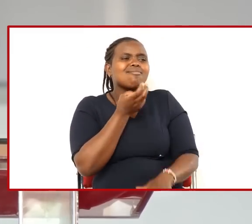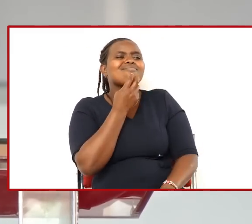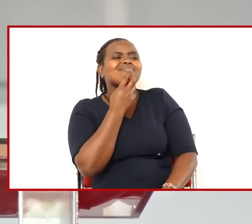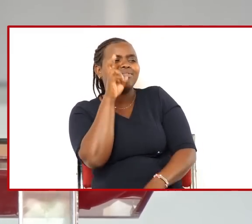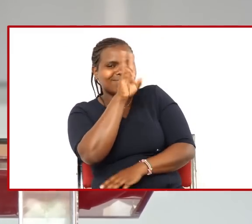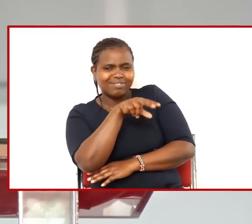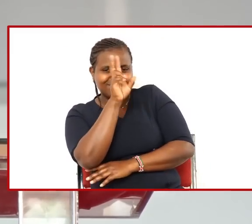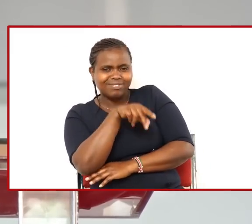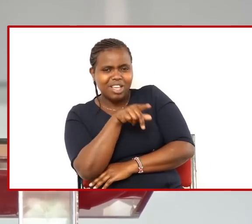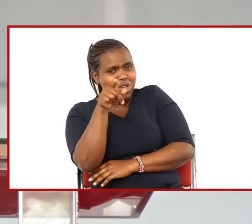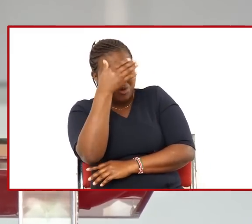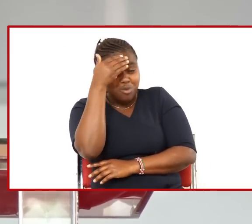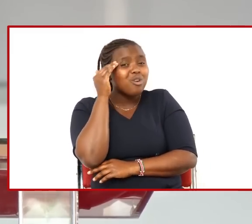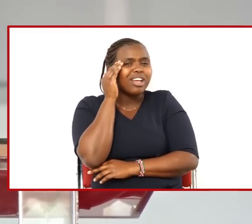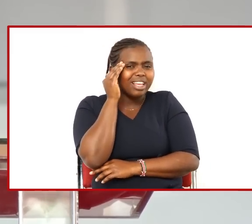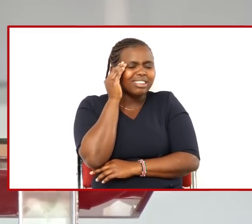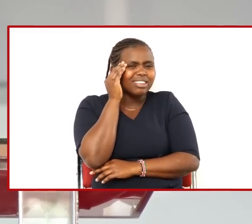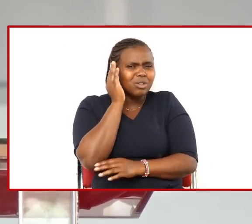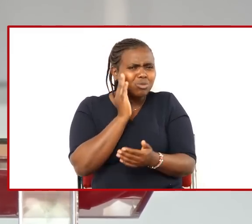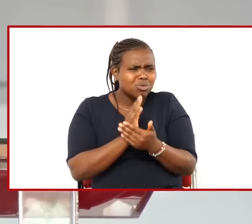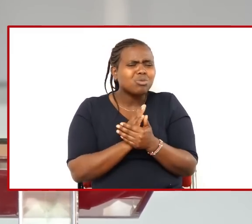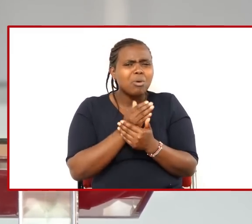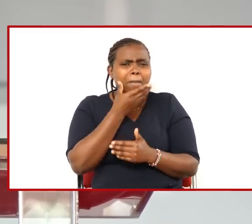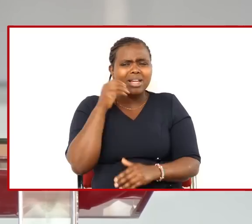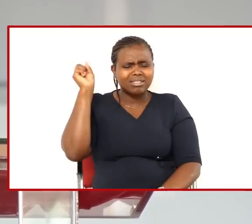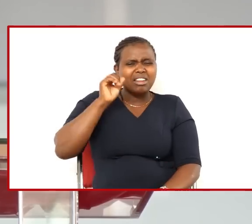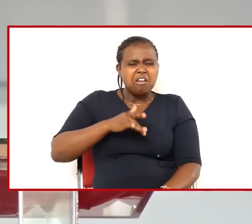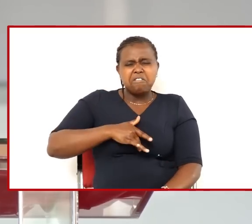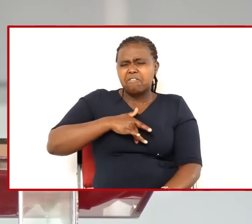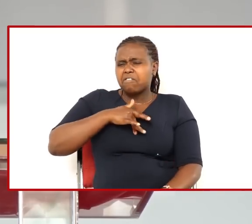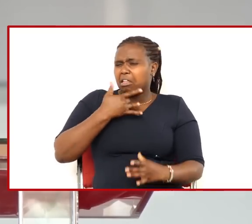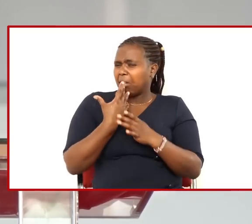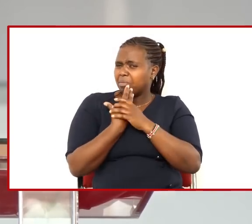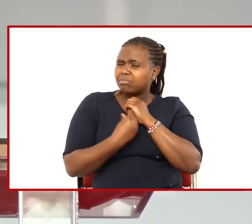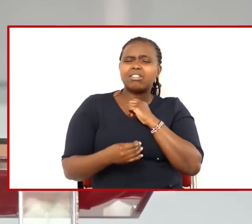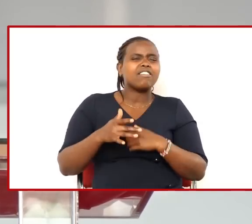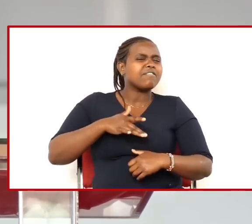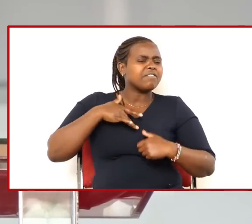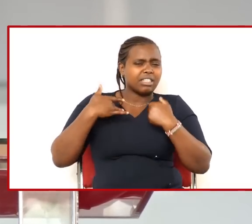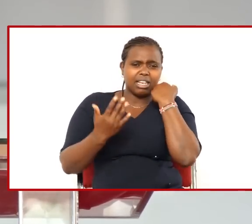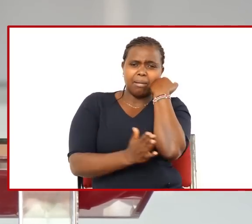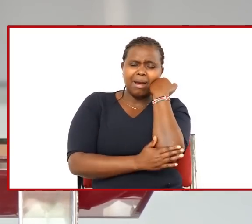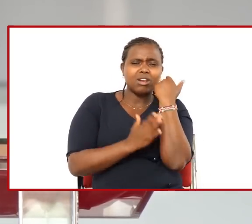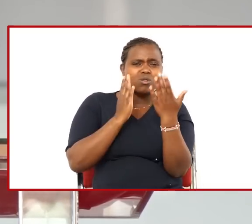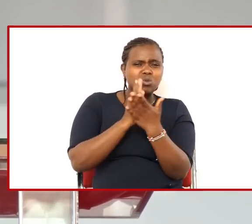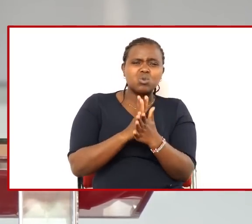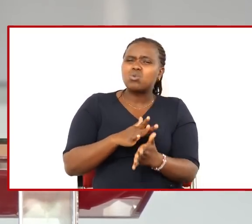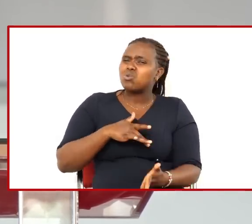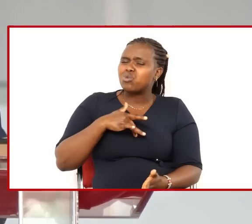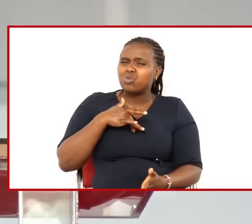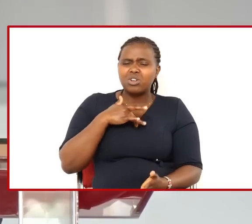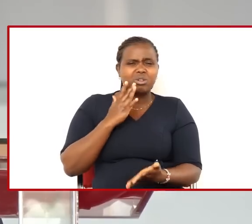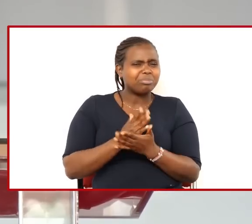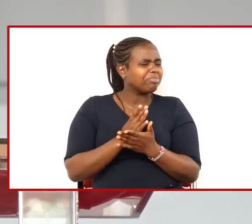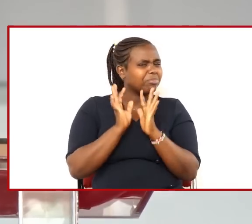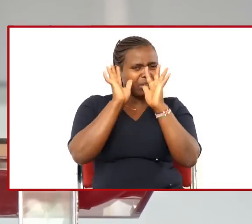him. Don't you know that Samson felt humiliated? He felt so bad. He was surely feeling as though he